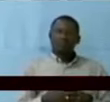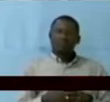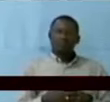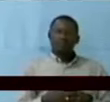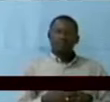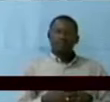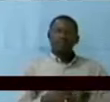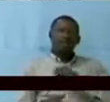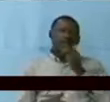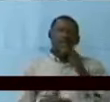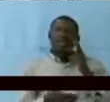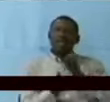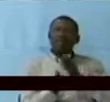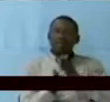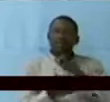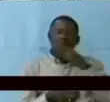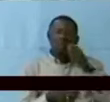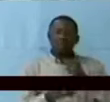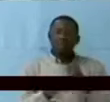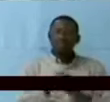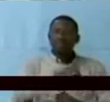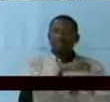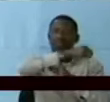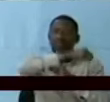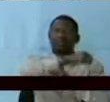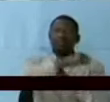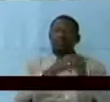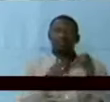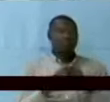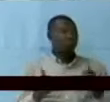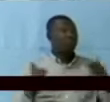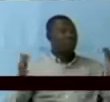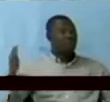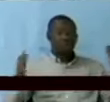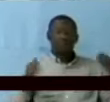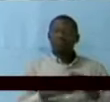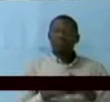the evidence of the defense was overwhelming.